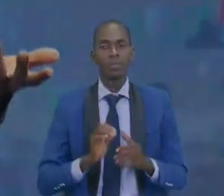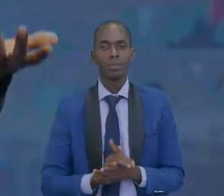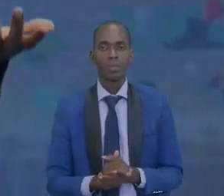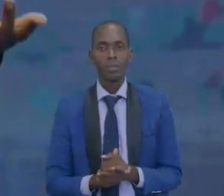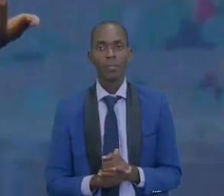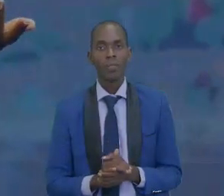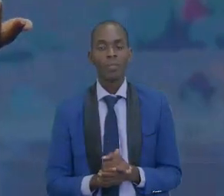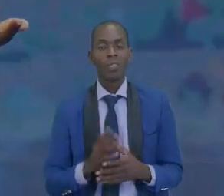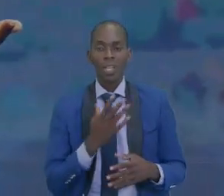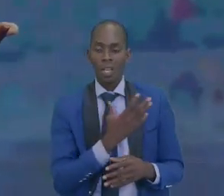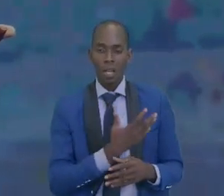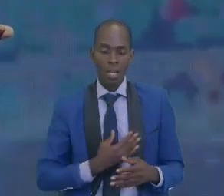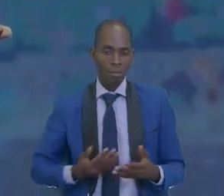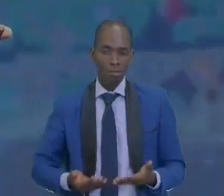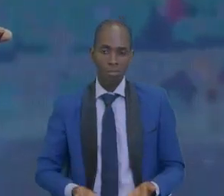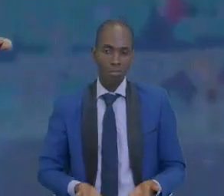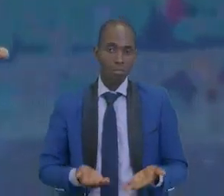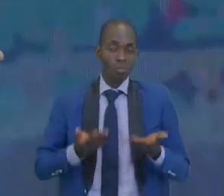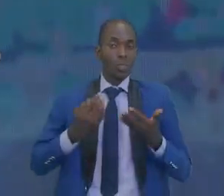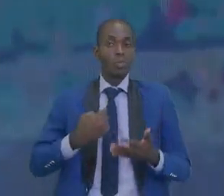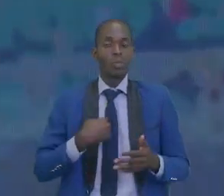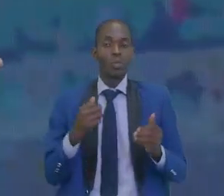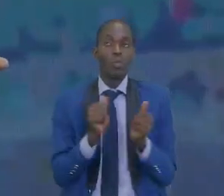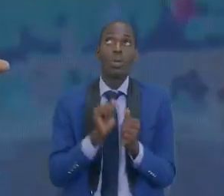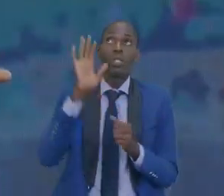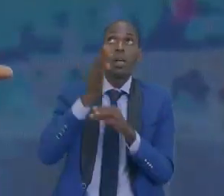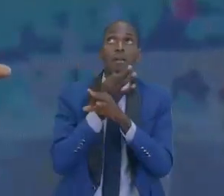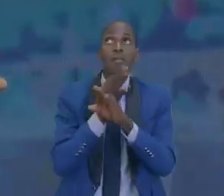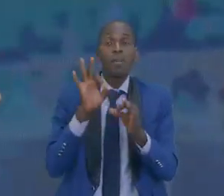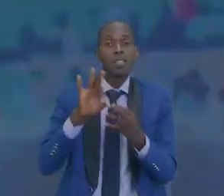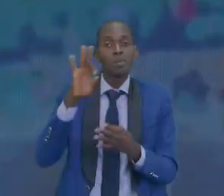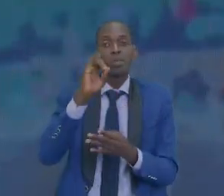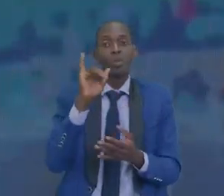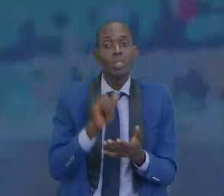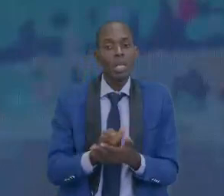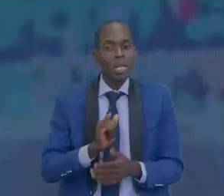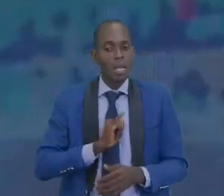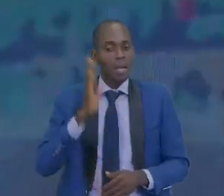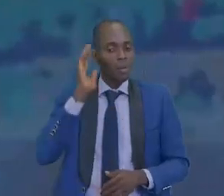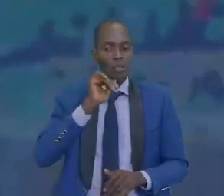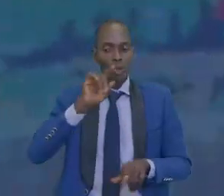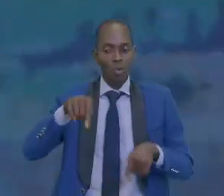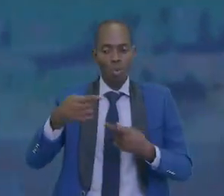And uphold me with thy free spirit so that I'll not go down again.